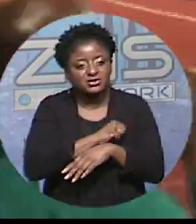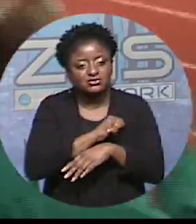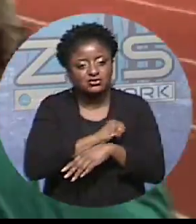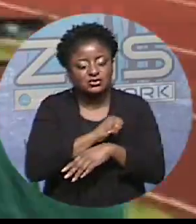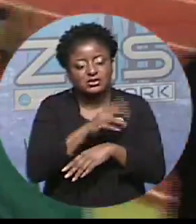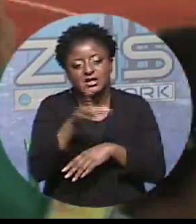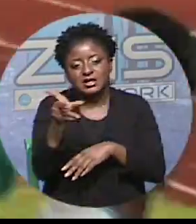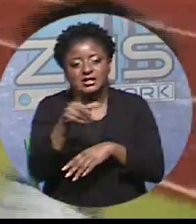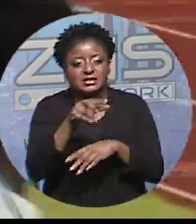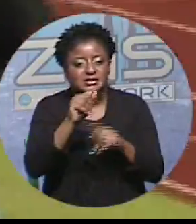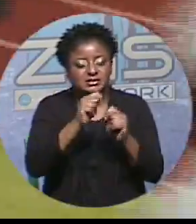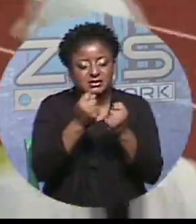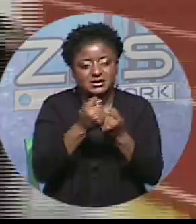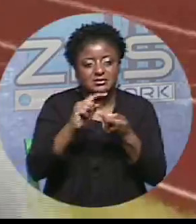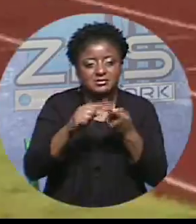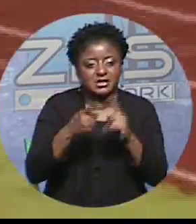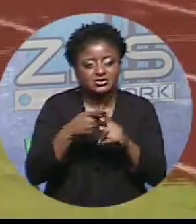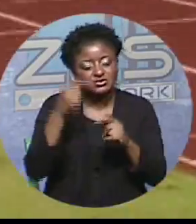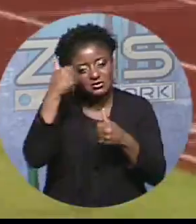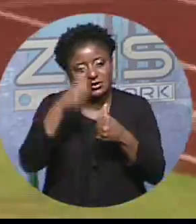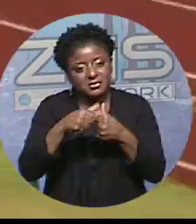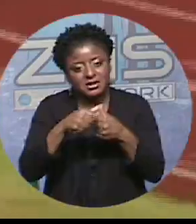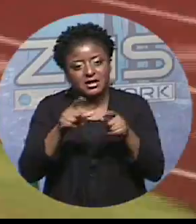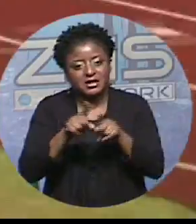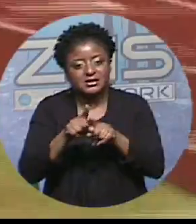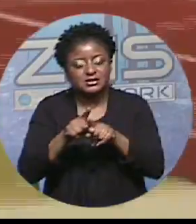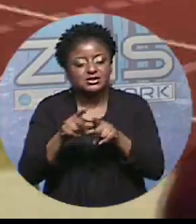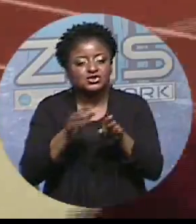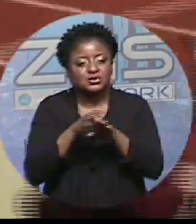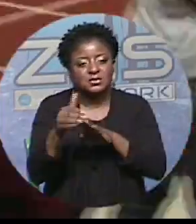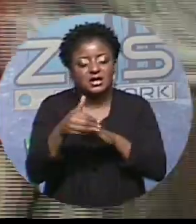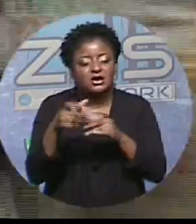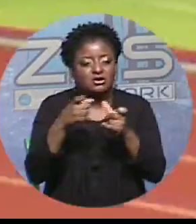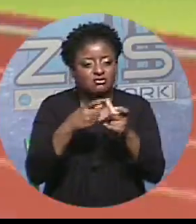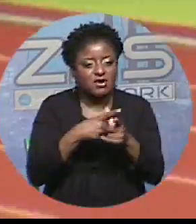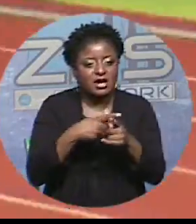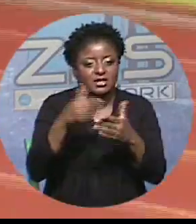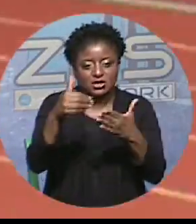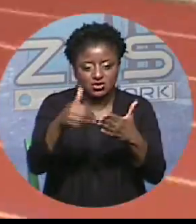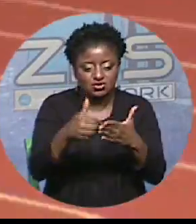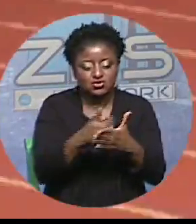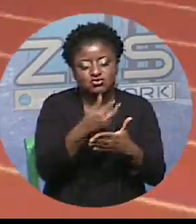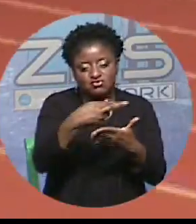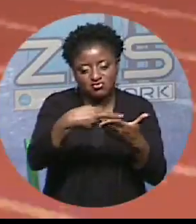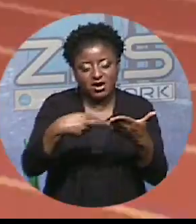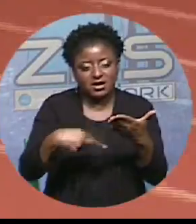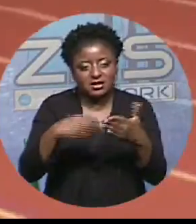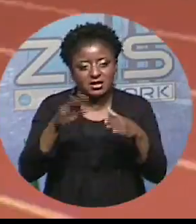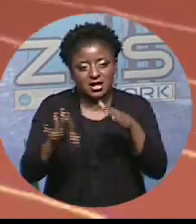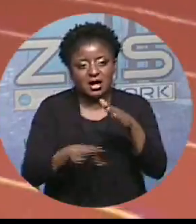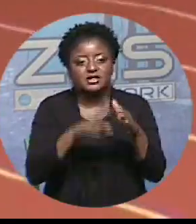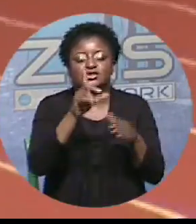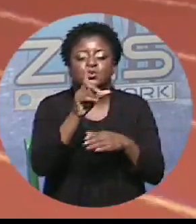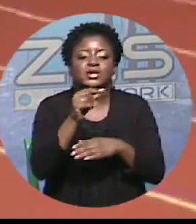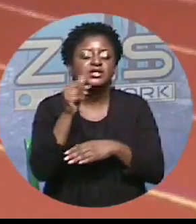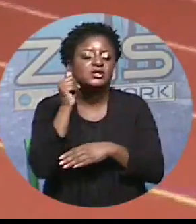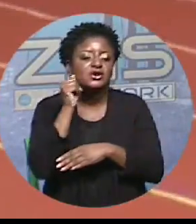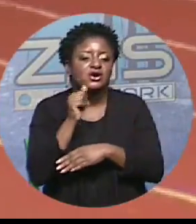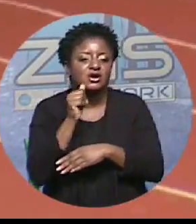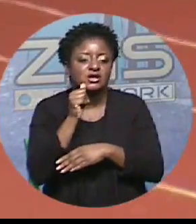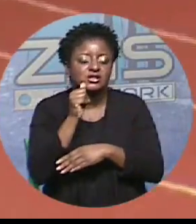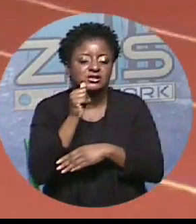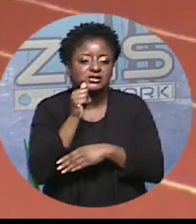Adrian Curry will be remembered as Jamaica ran a new Carifta record in that event. The under-20 girls squad was made up of Kalia Aubrey,